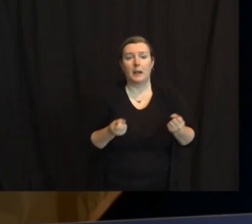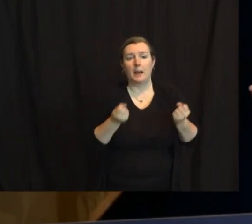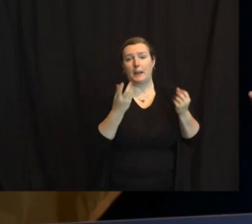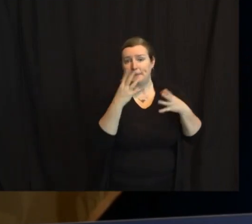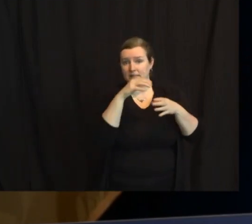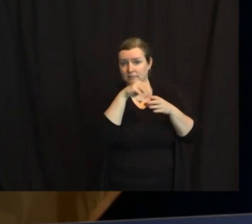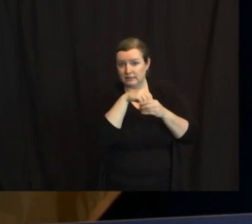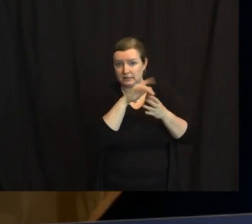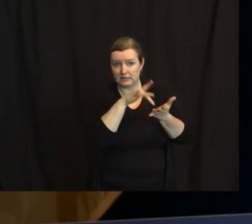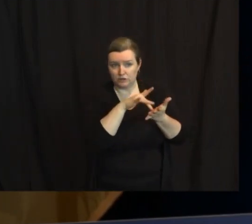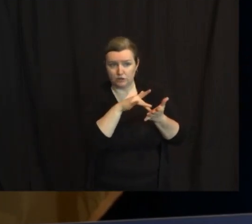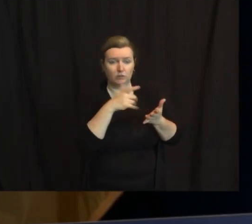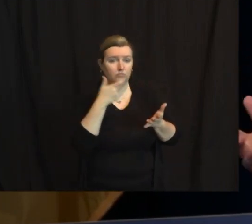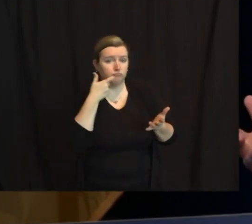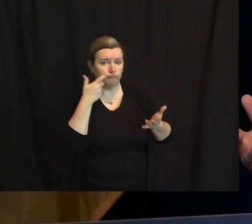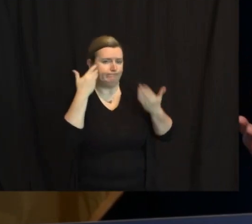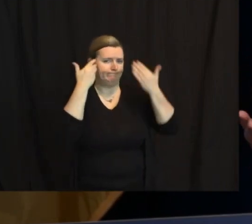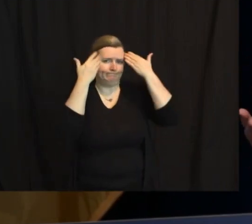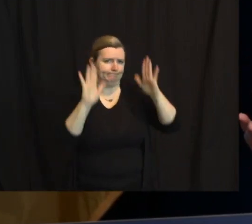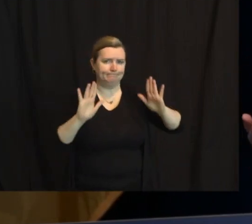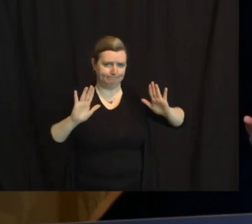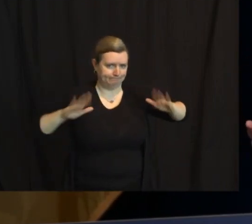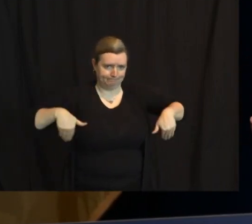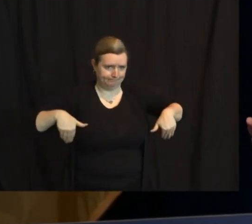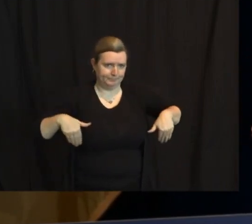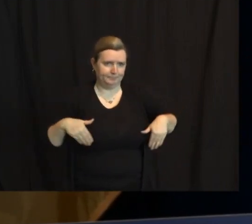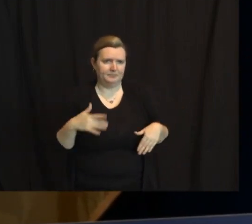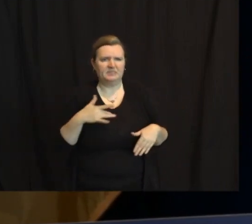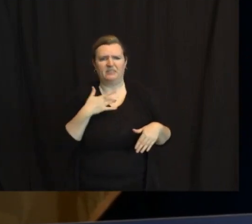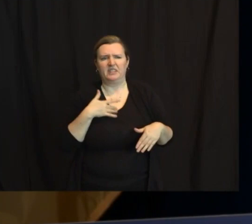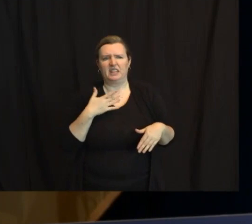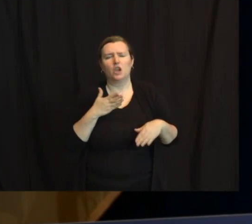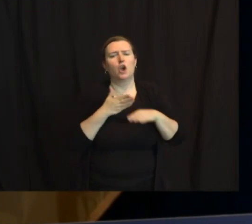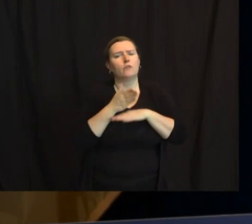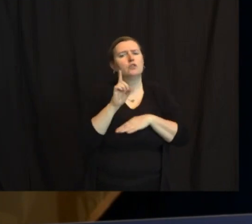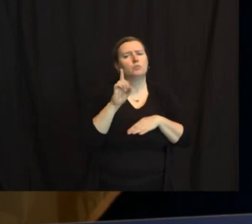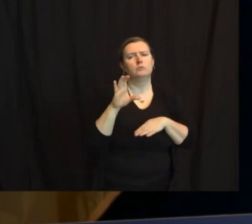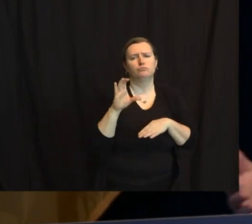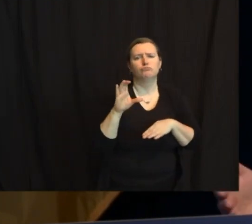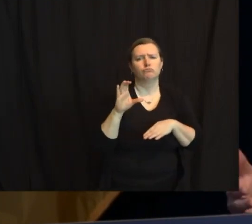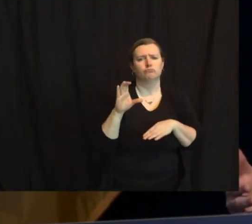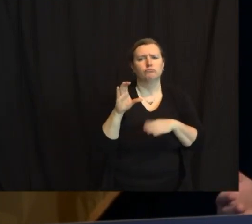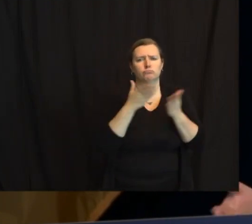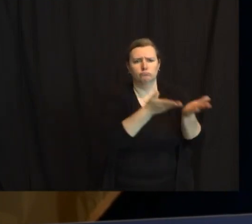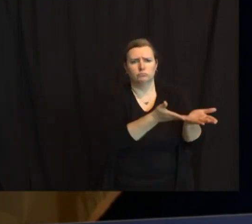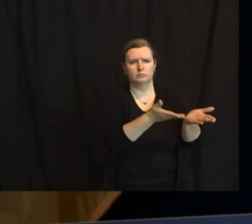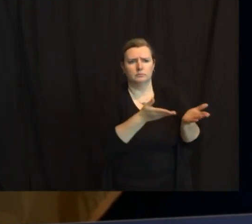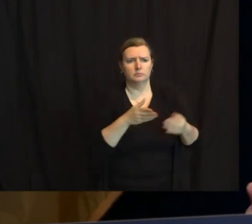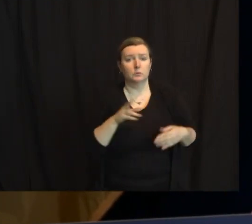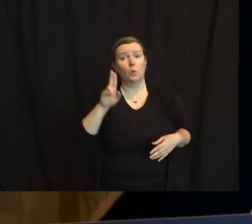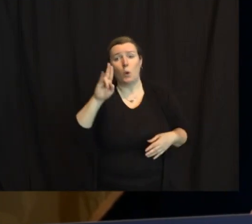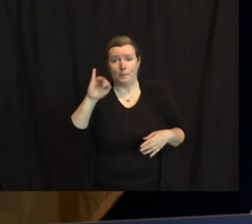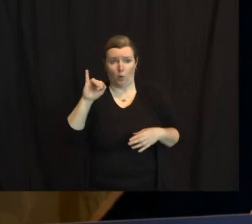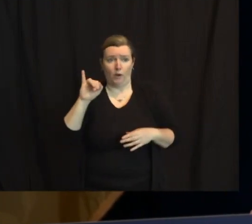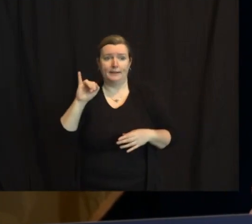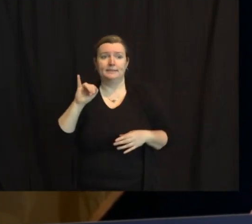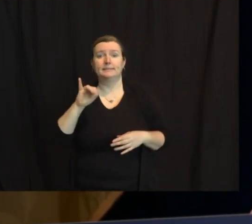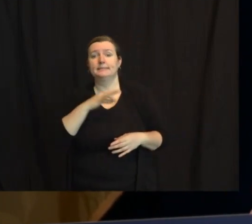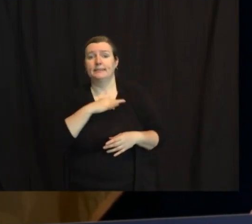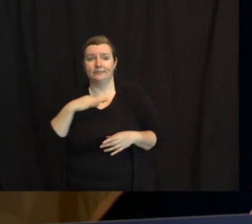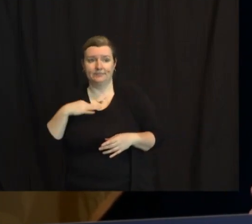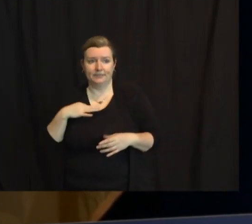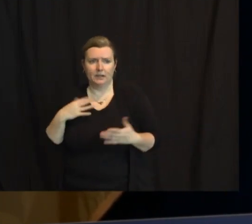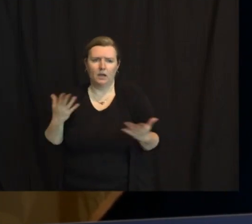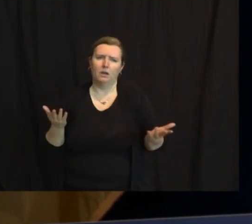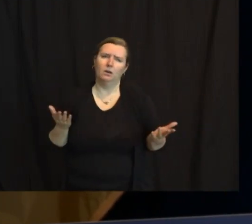center. I'll say that. We're in the hundreds of folks working in UI. It's changing all the time because we have folks coming in and out from other departments who are able